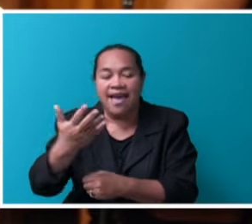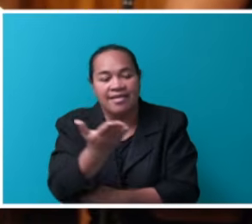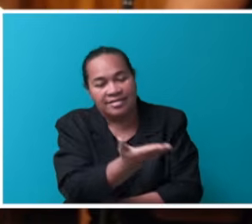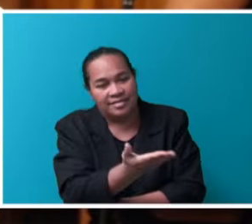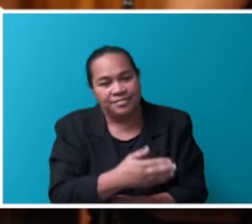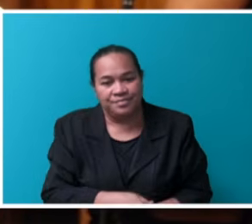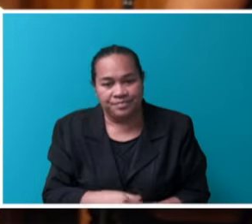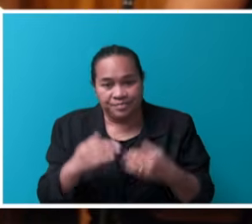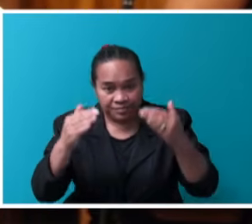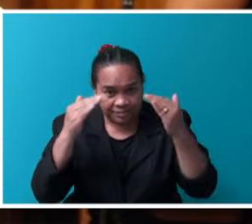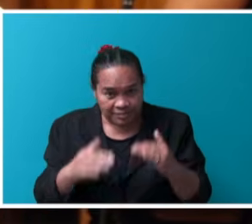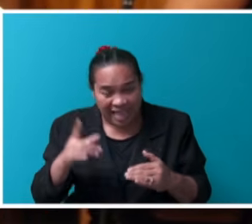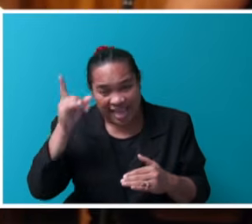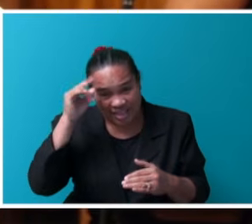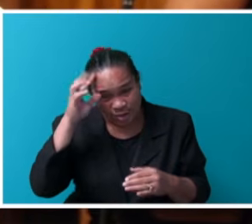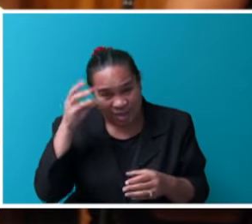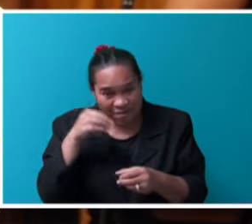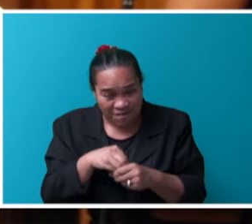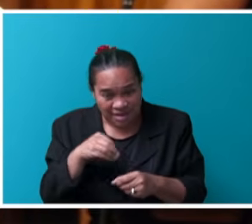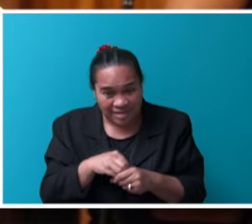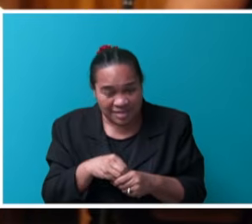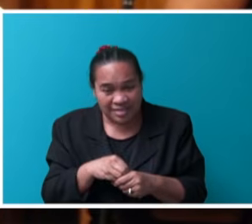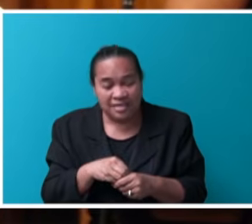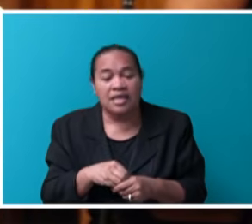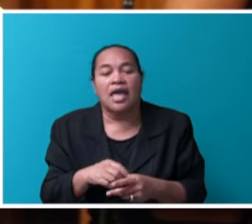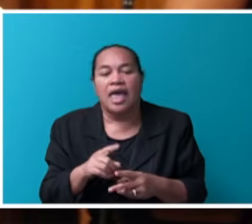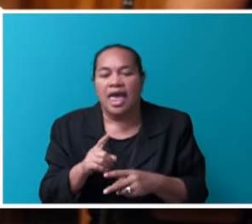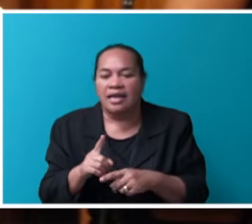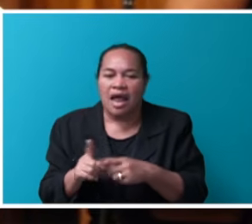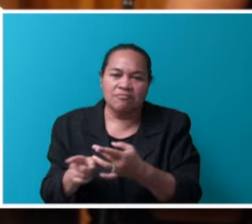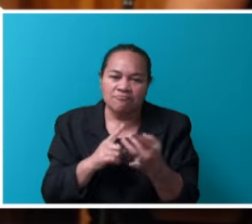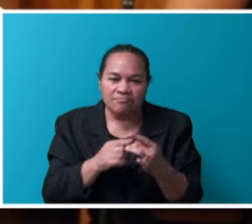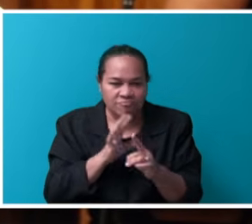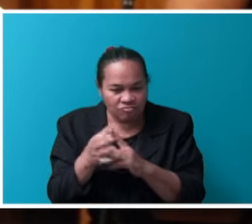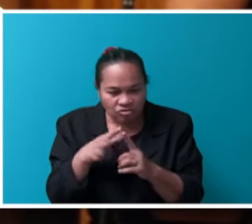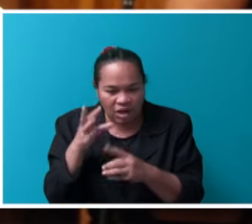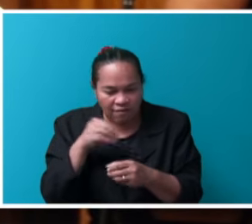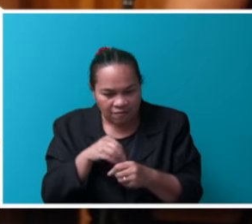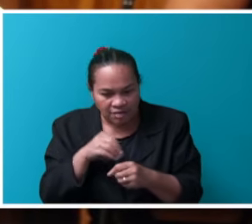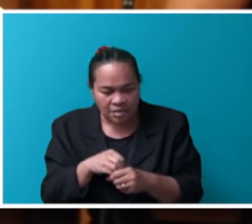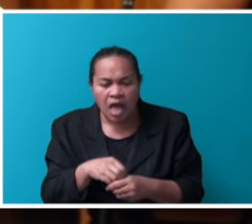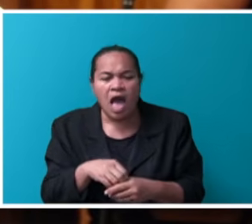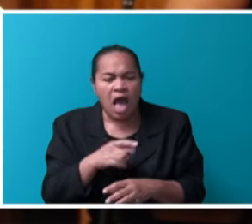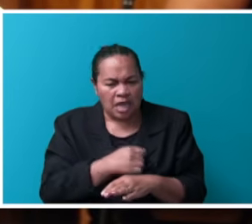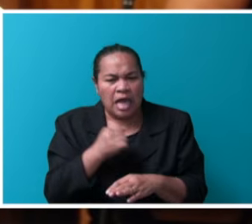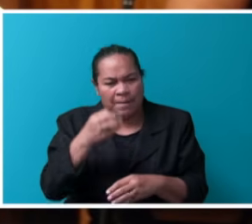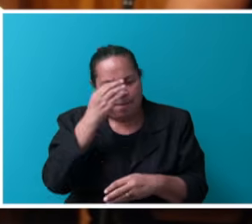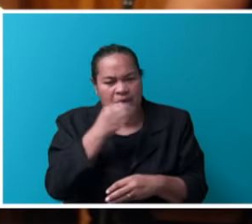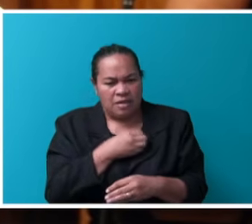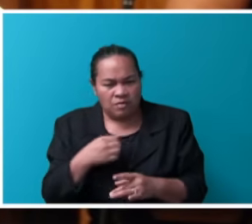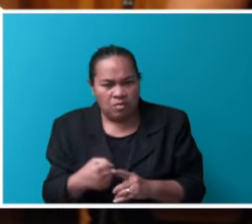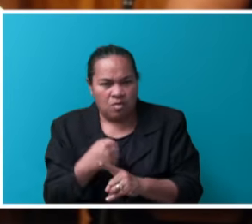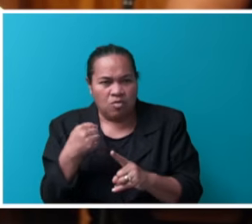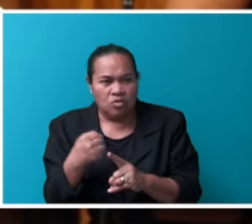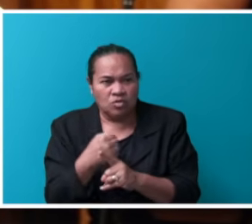Ethnic Affairs and Multi-Ethnic Affairs, Mr. Speaker, the government firmly believes in the promotion of our indigenous Fijians